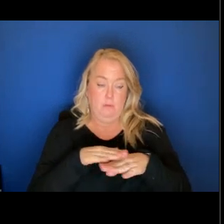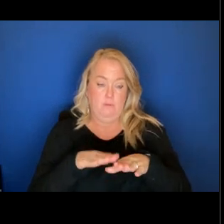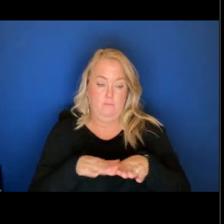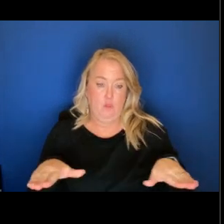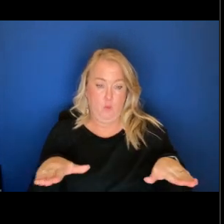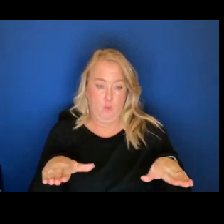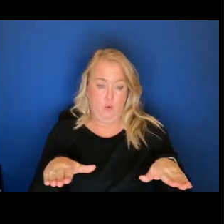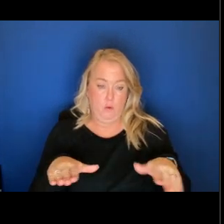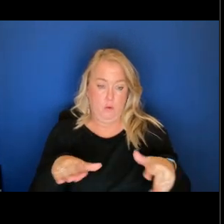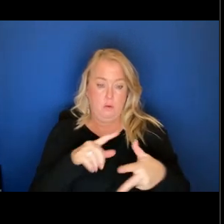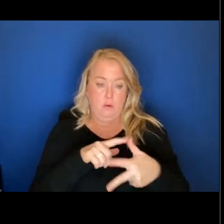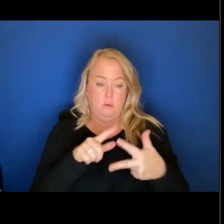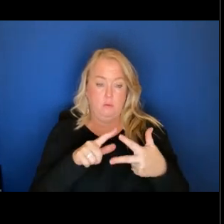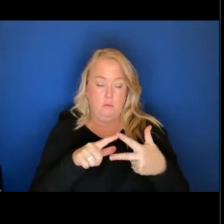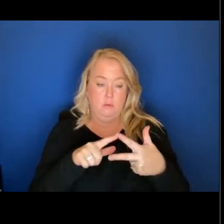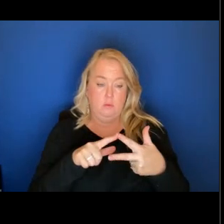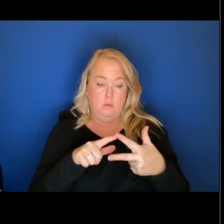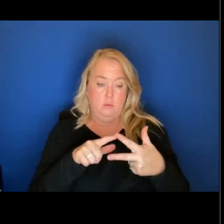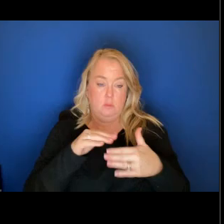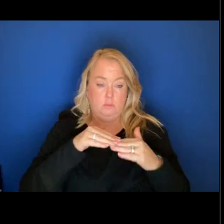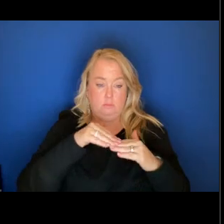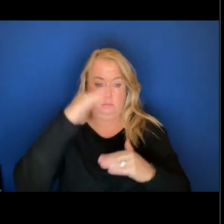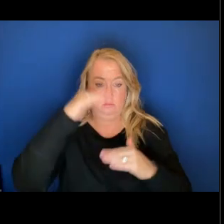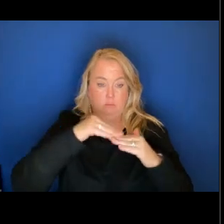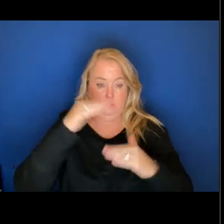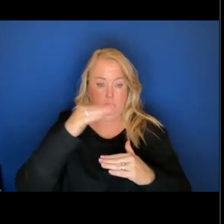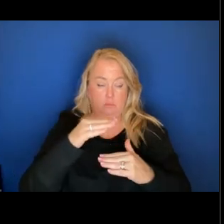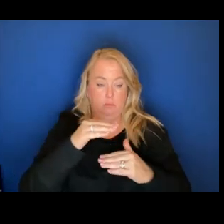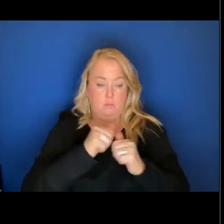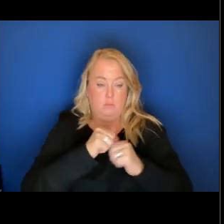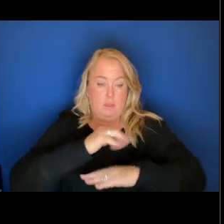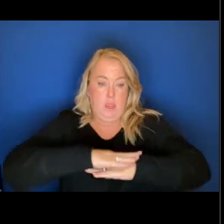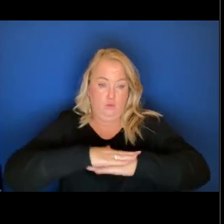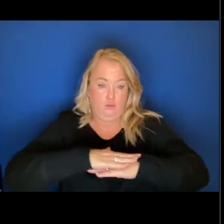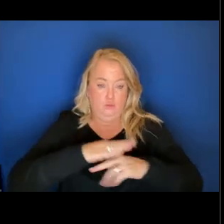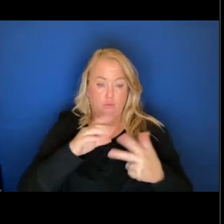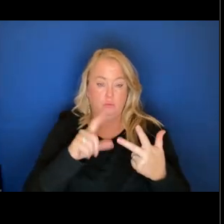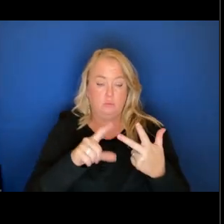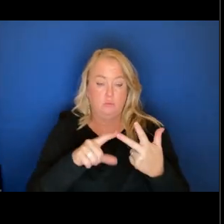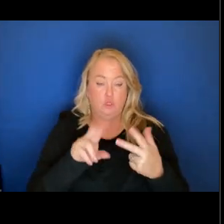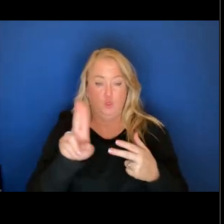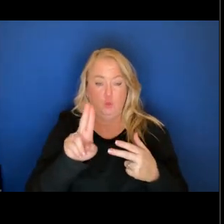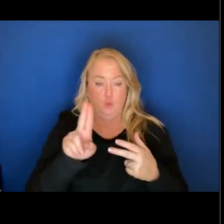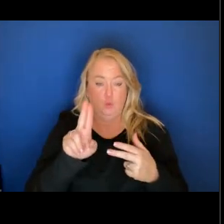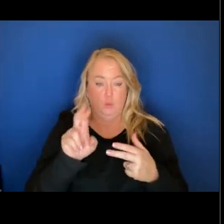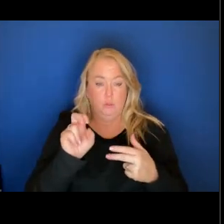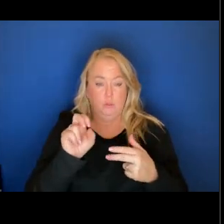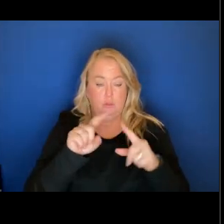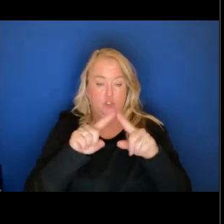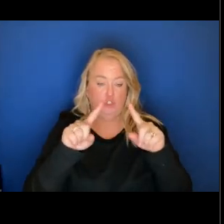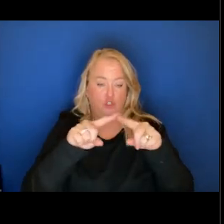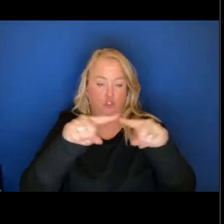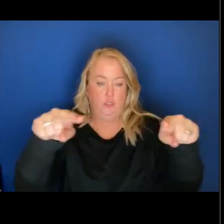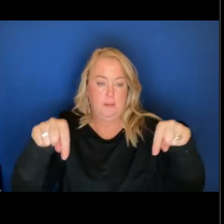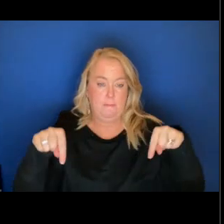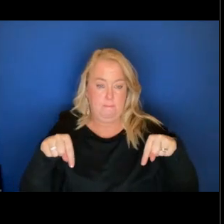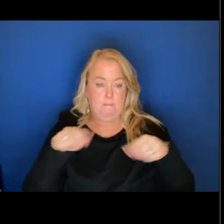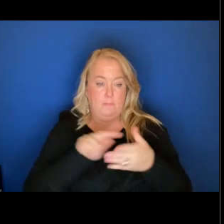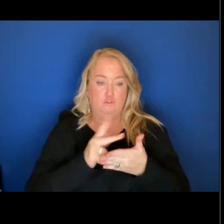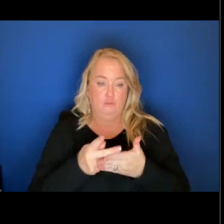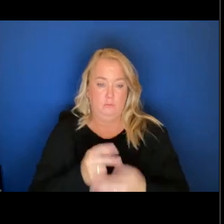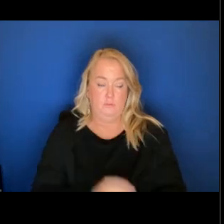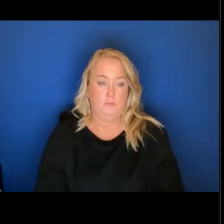space, space between counters, and U-shaped kitchen specifications.